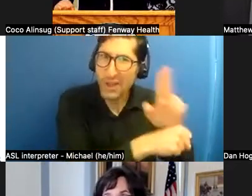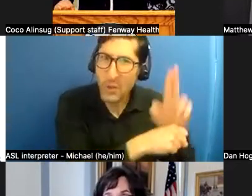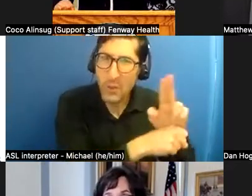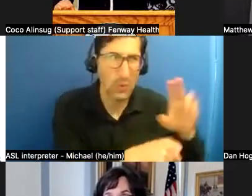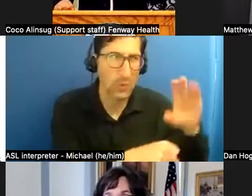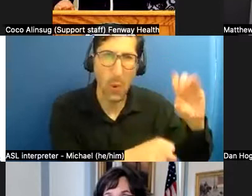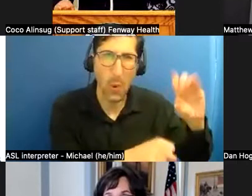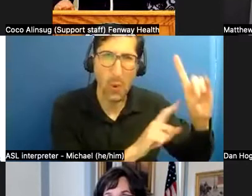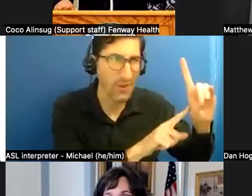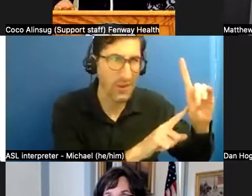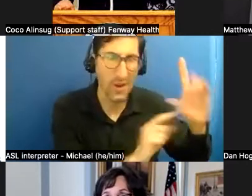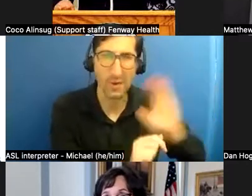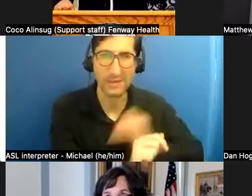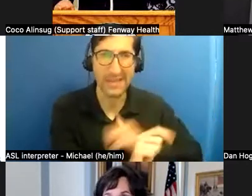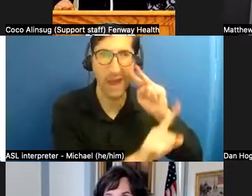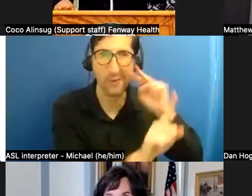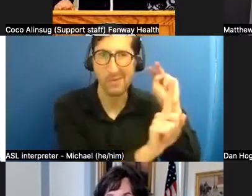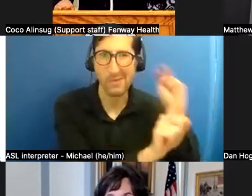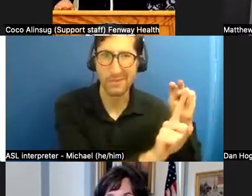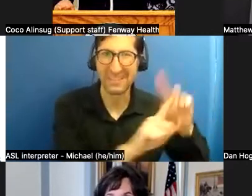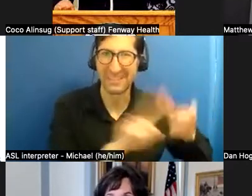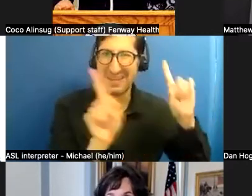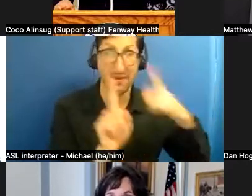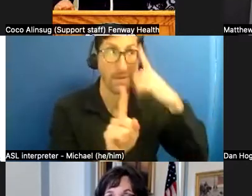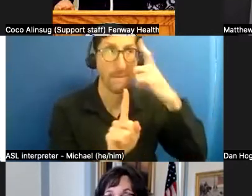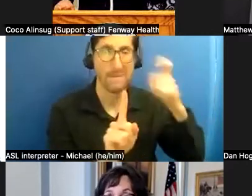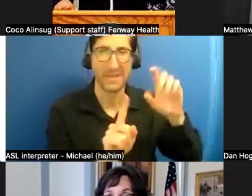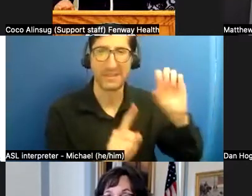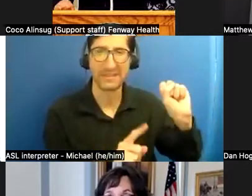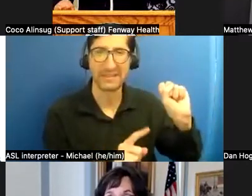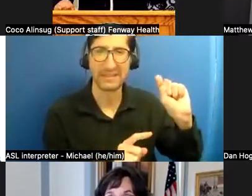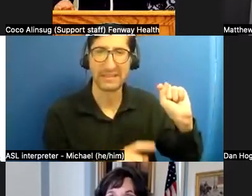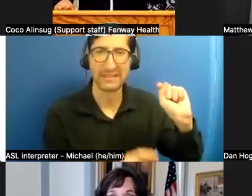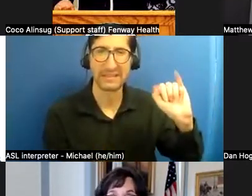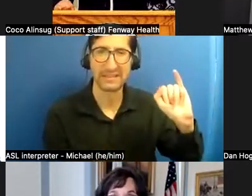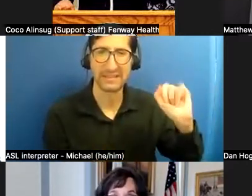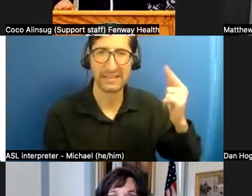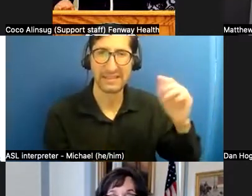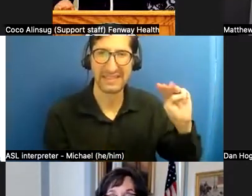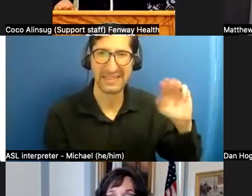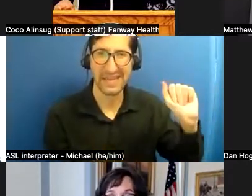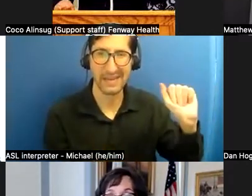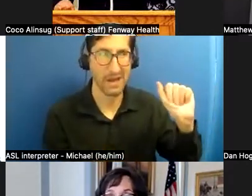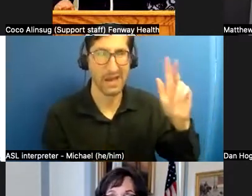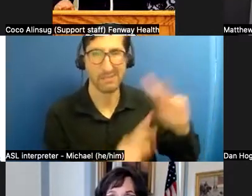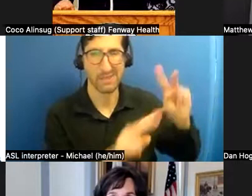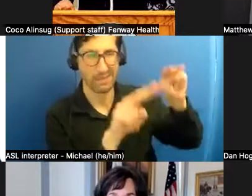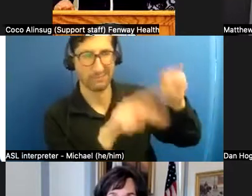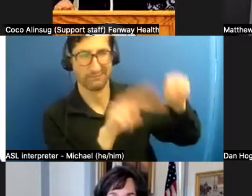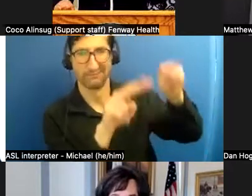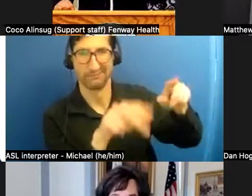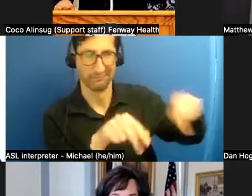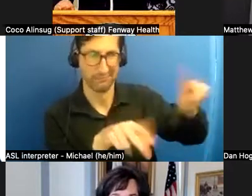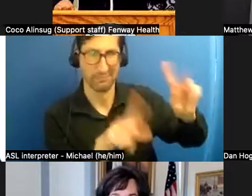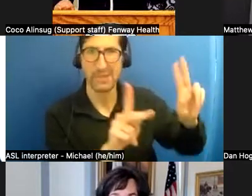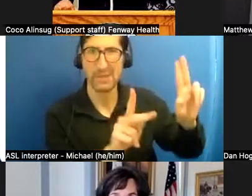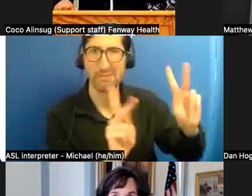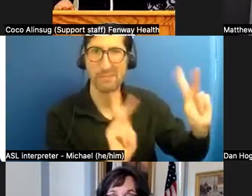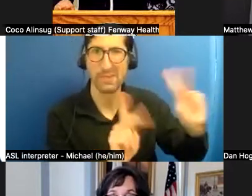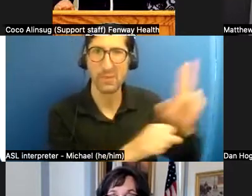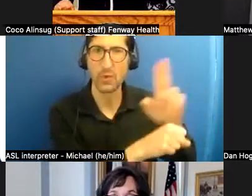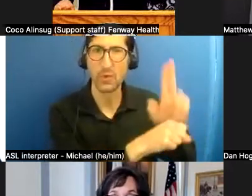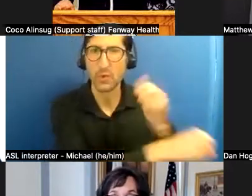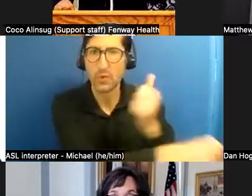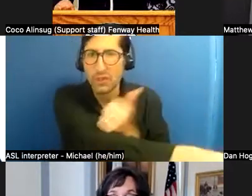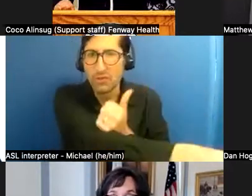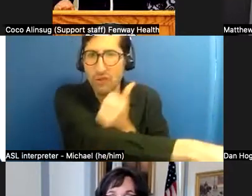different because of stigma, because of what our society thinks of people who use drugs,